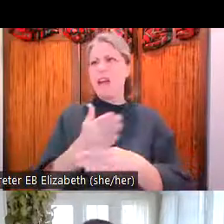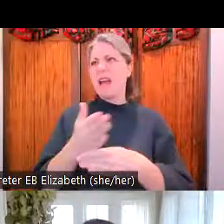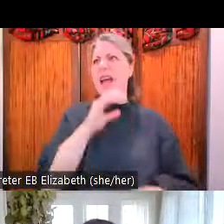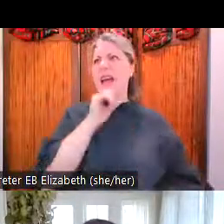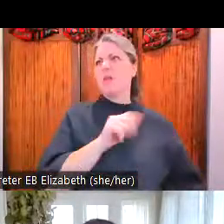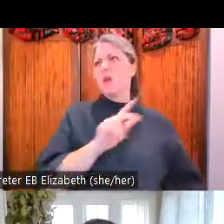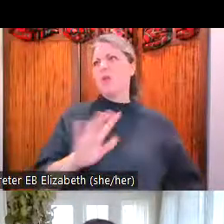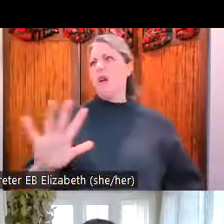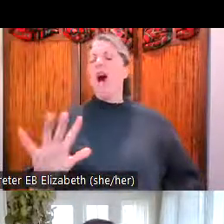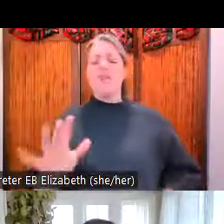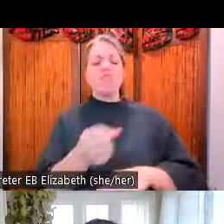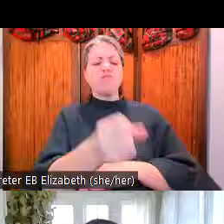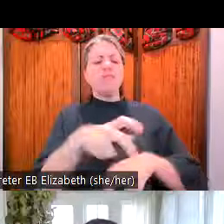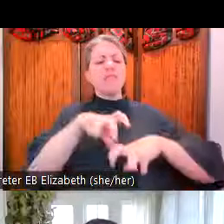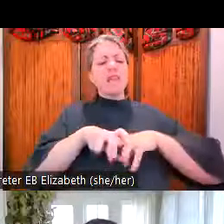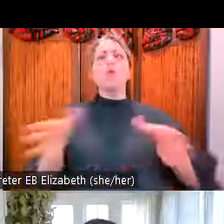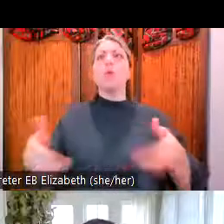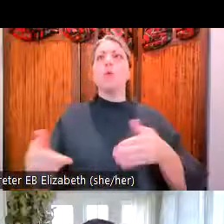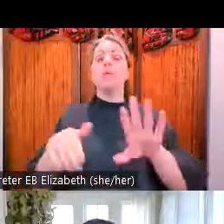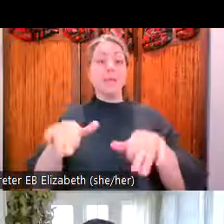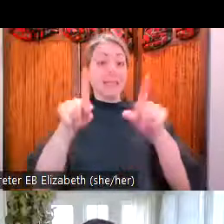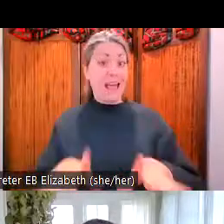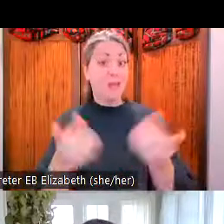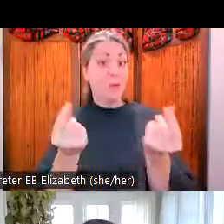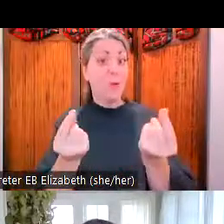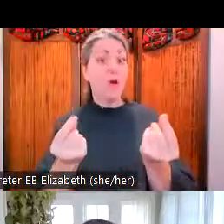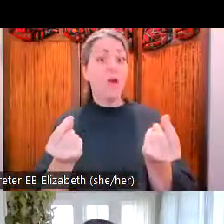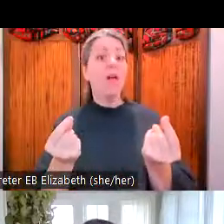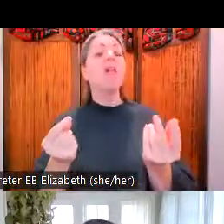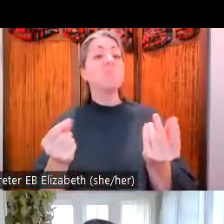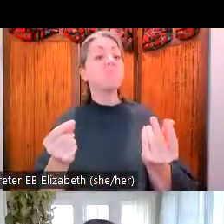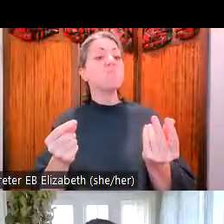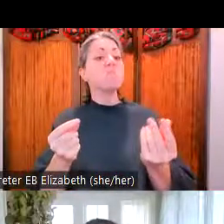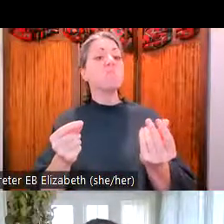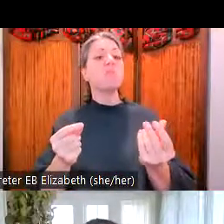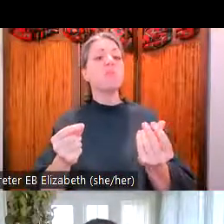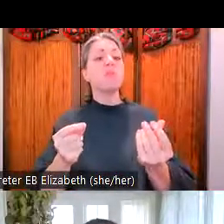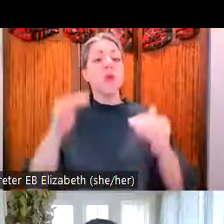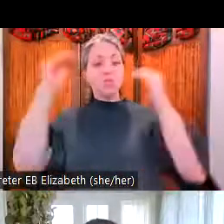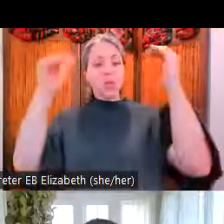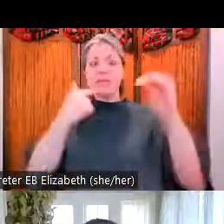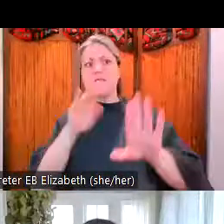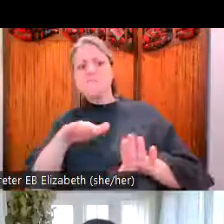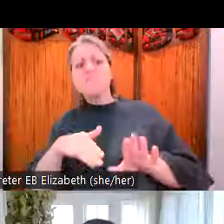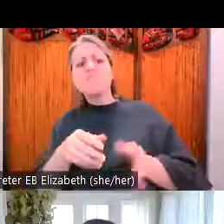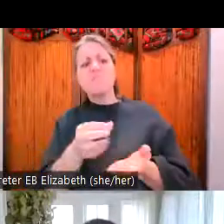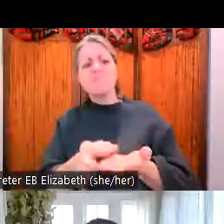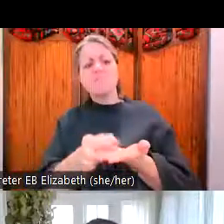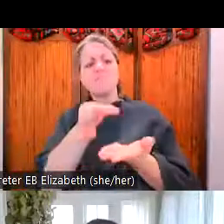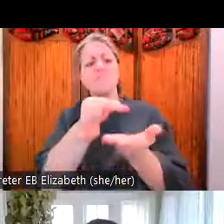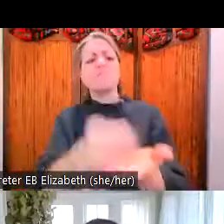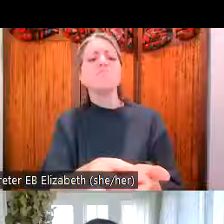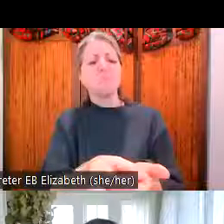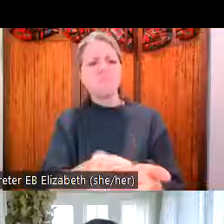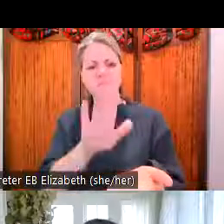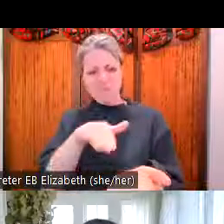The test includes telling the child that the adults are going to leave for a few minutes. And if the